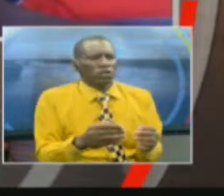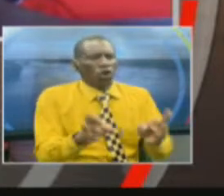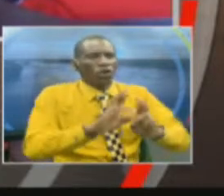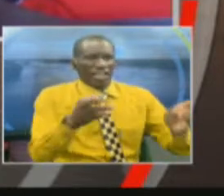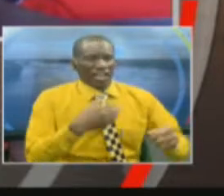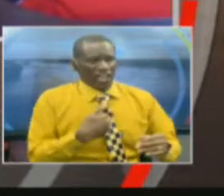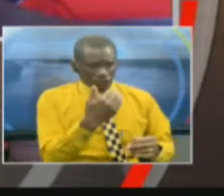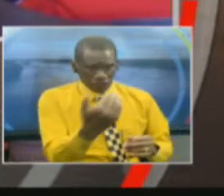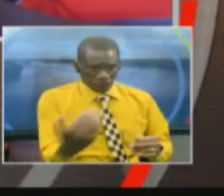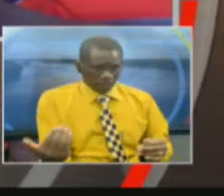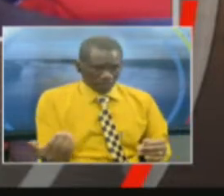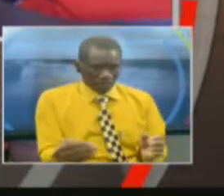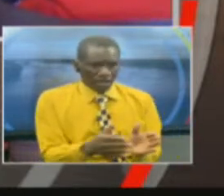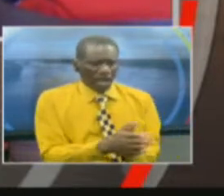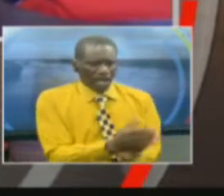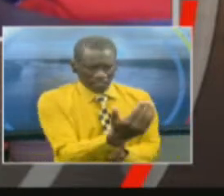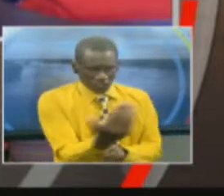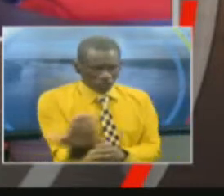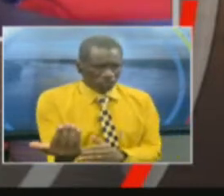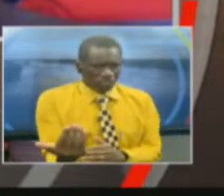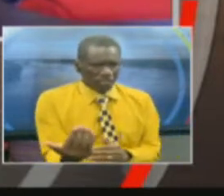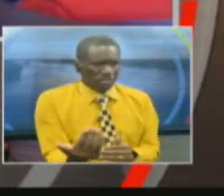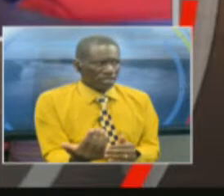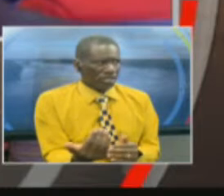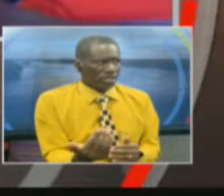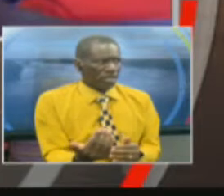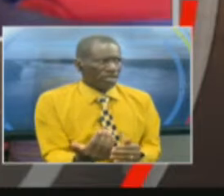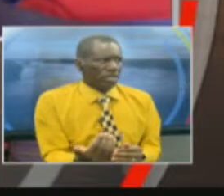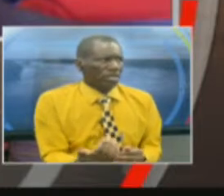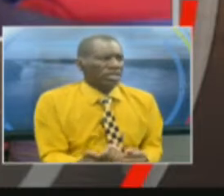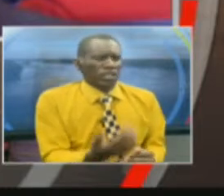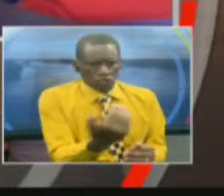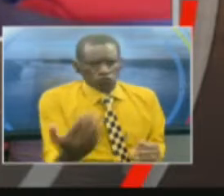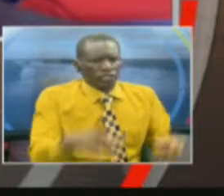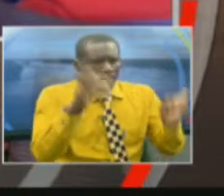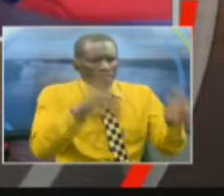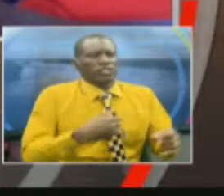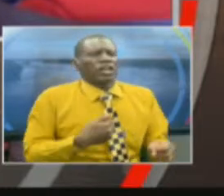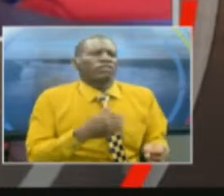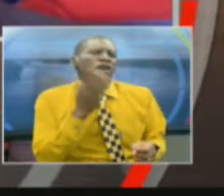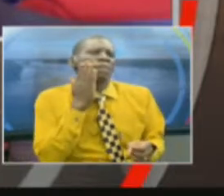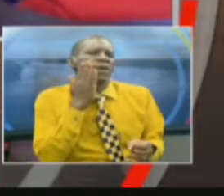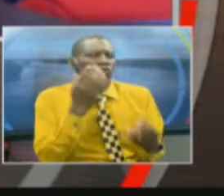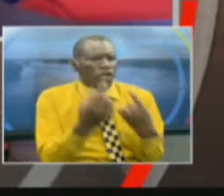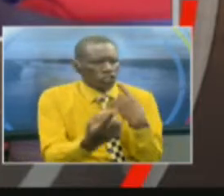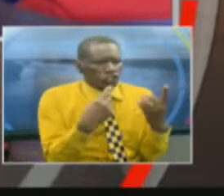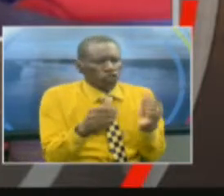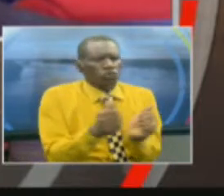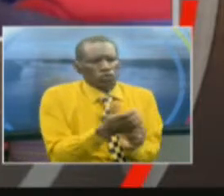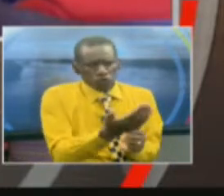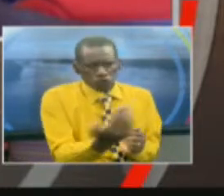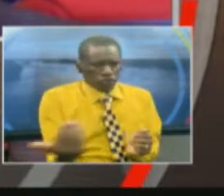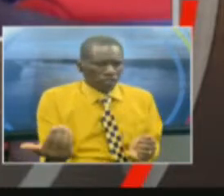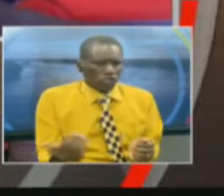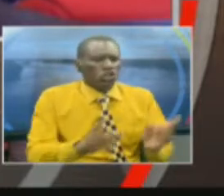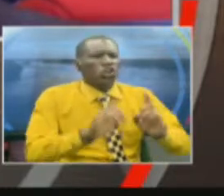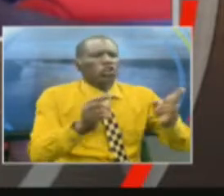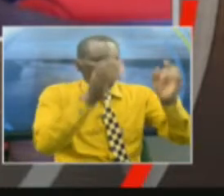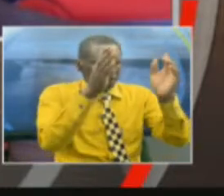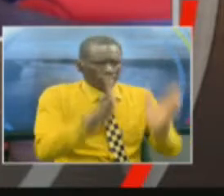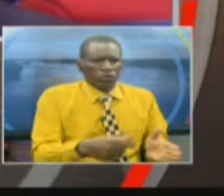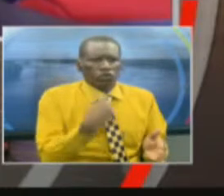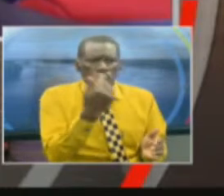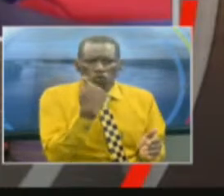children. And the children, if you have the children, you must have a mother who can speak to the children, not somebody who have